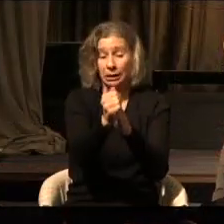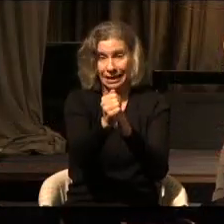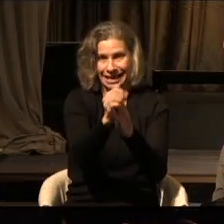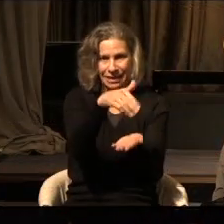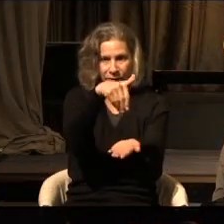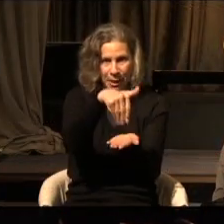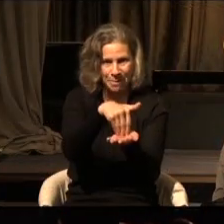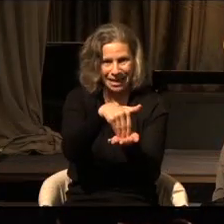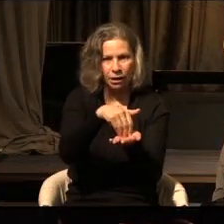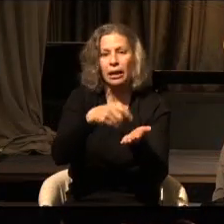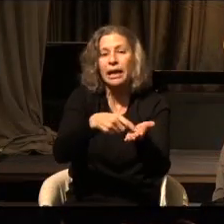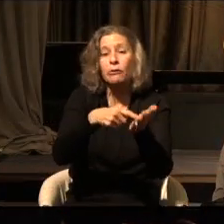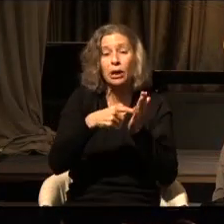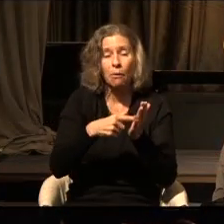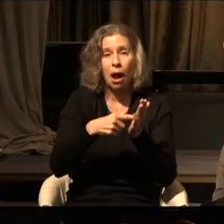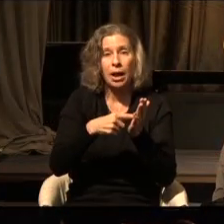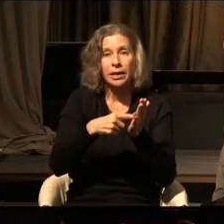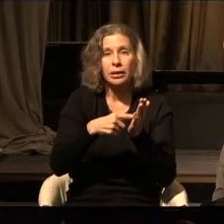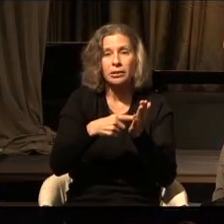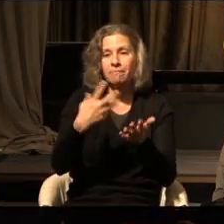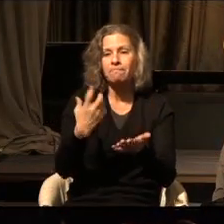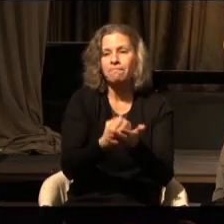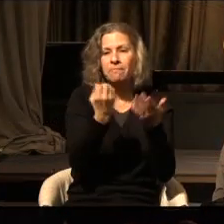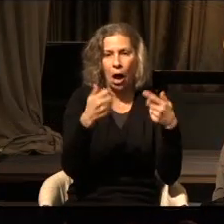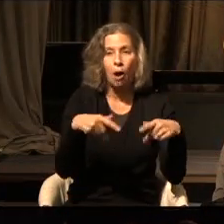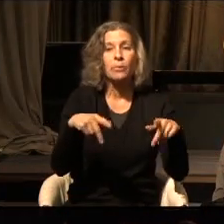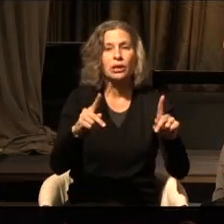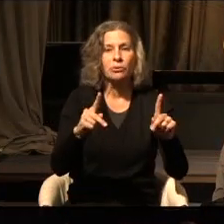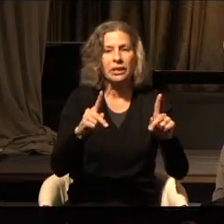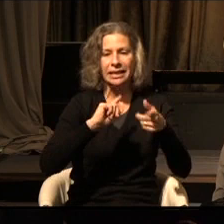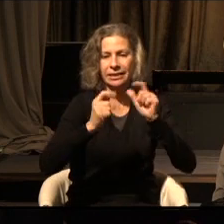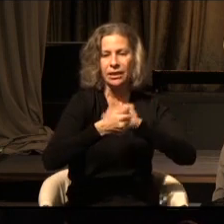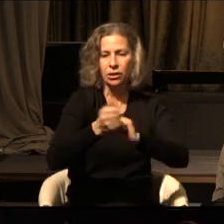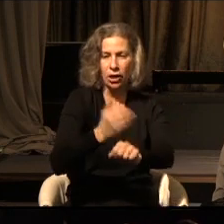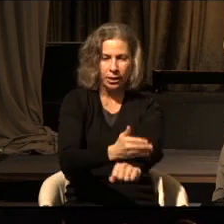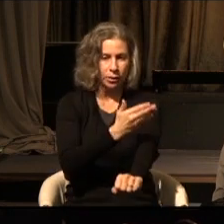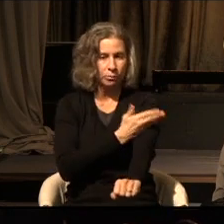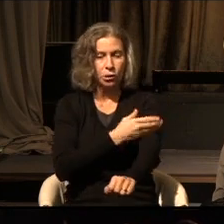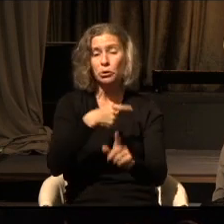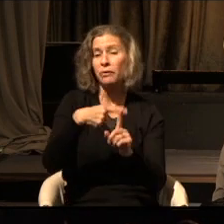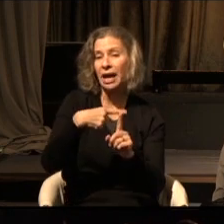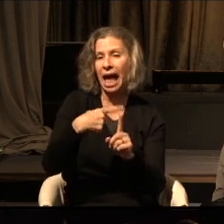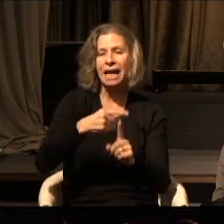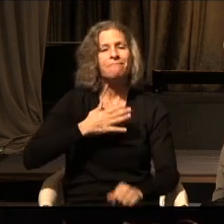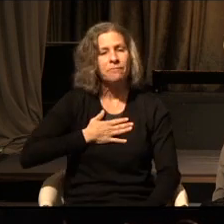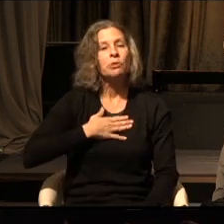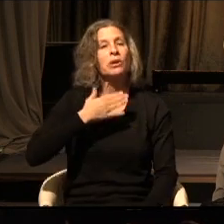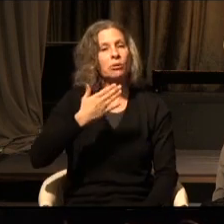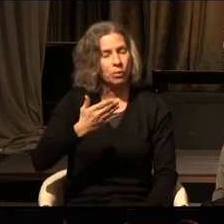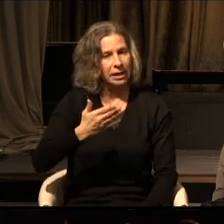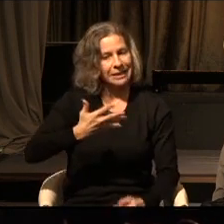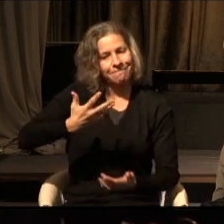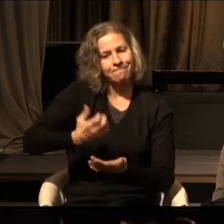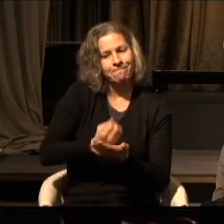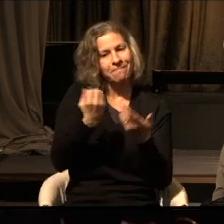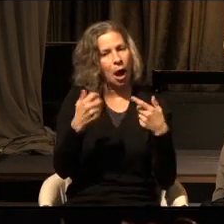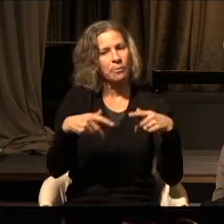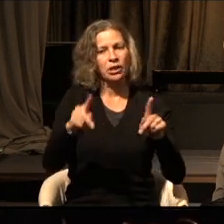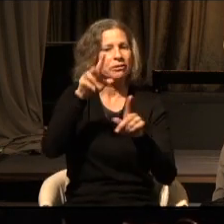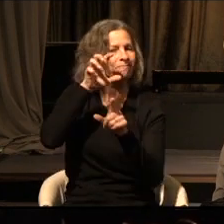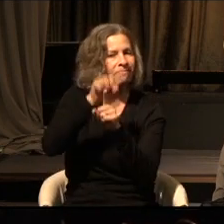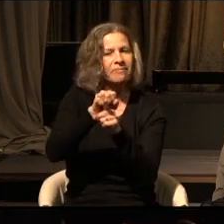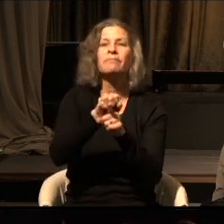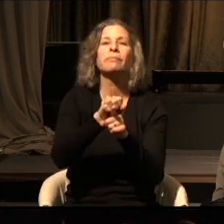it requires that we see the opportunities where we can make change, and then have a willingness to take advantage of those